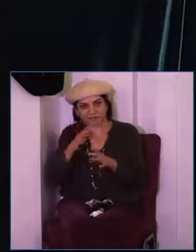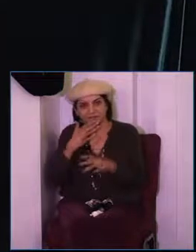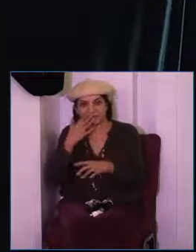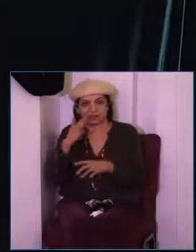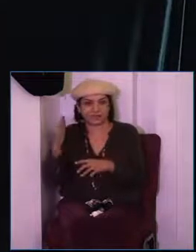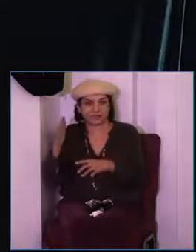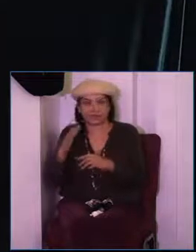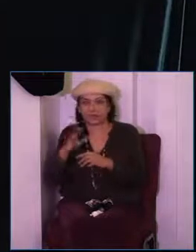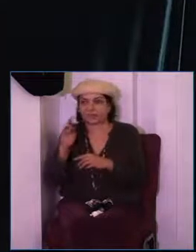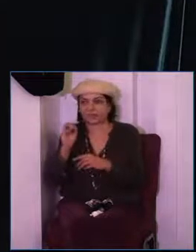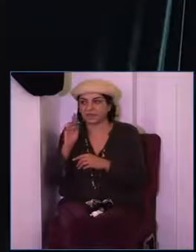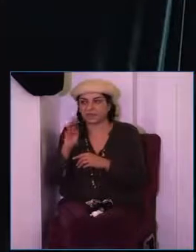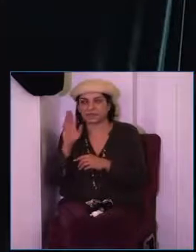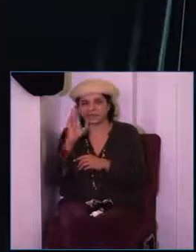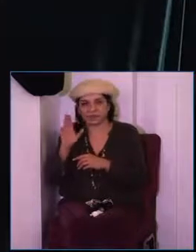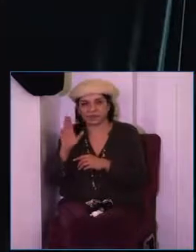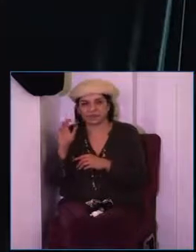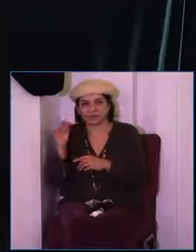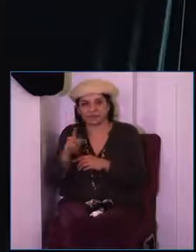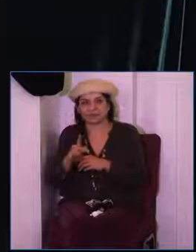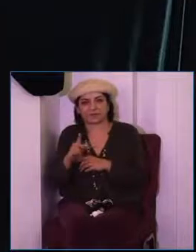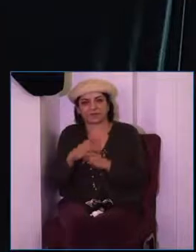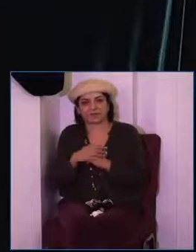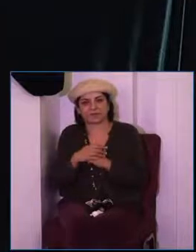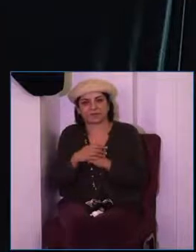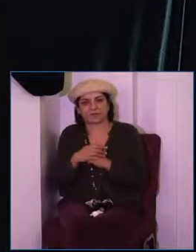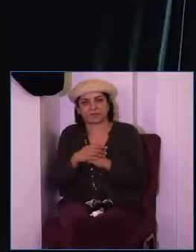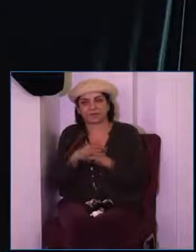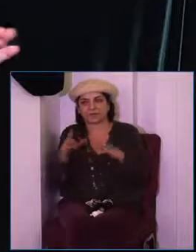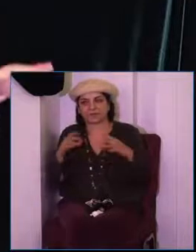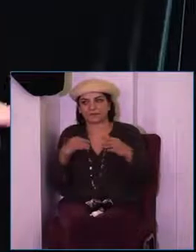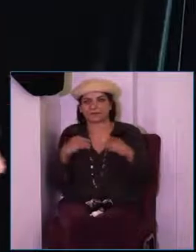Bob will be back to take our offering. And then